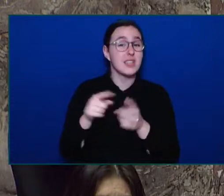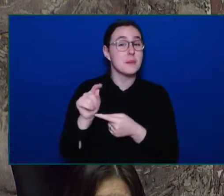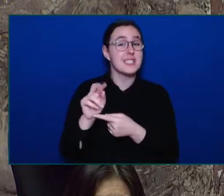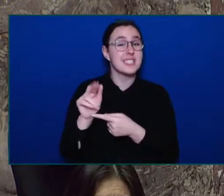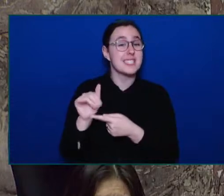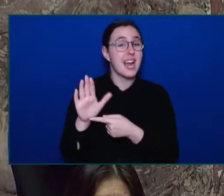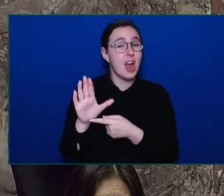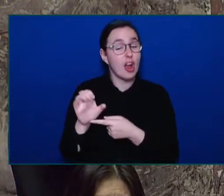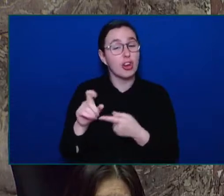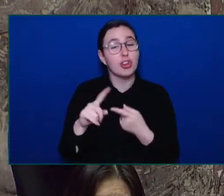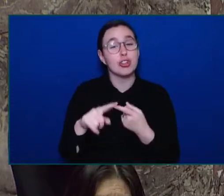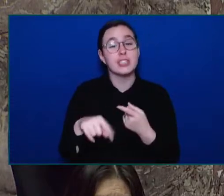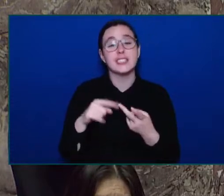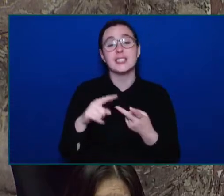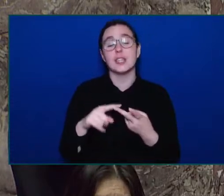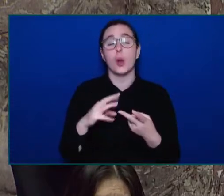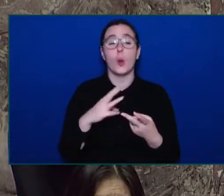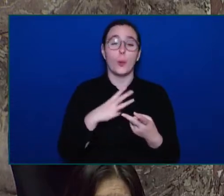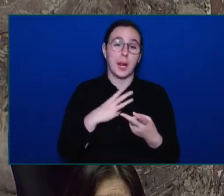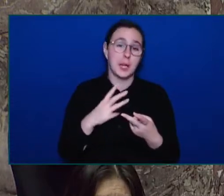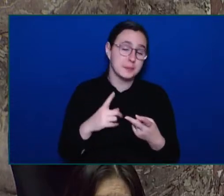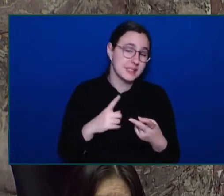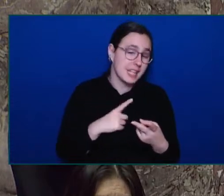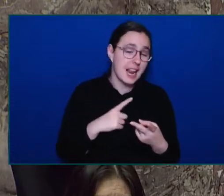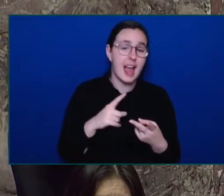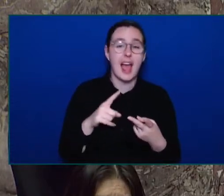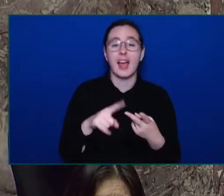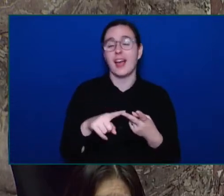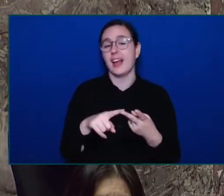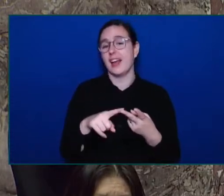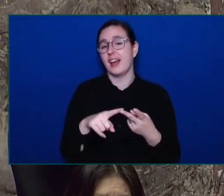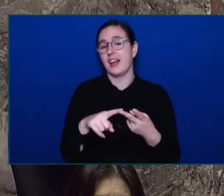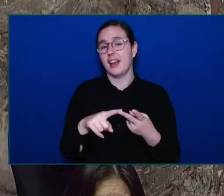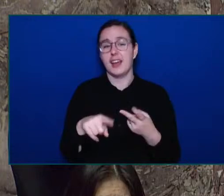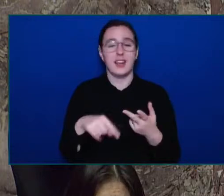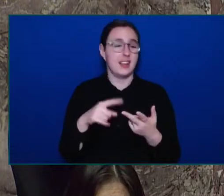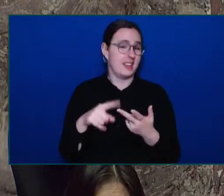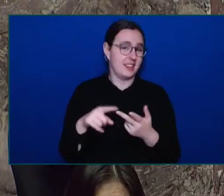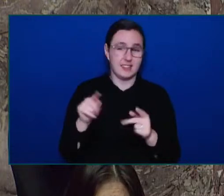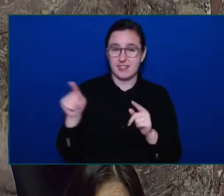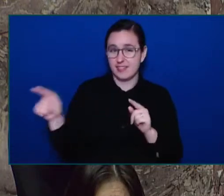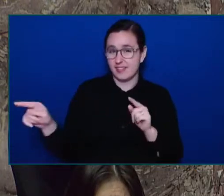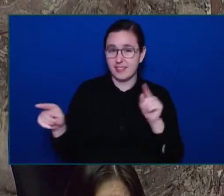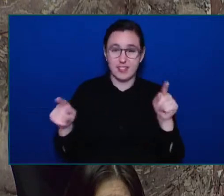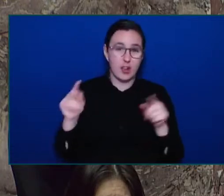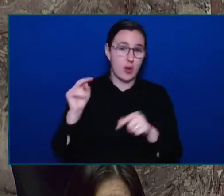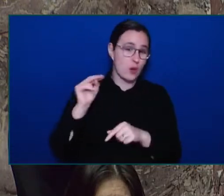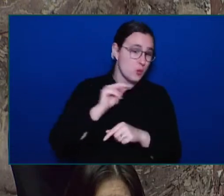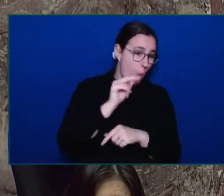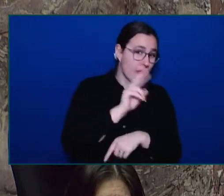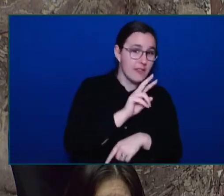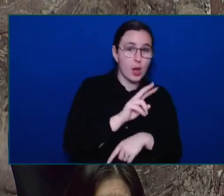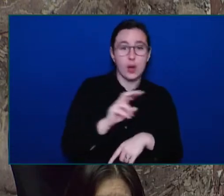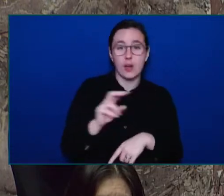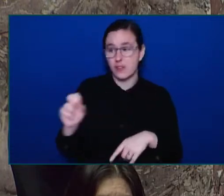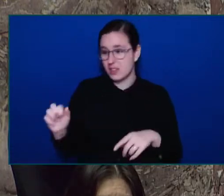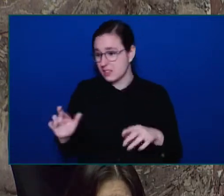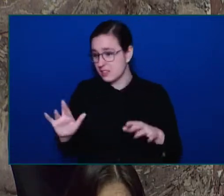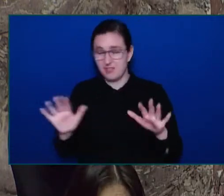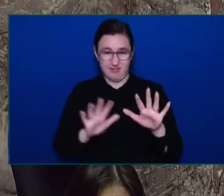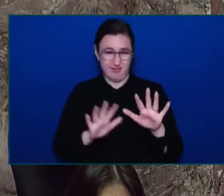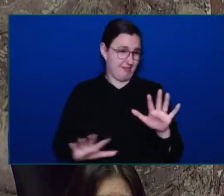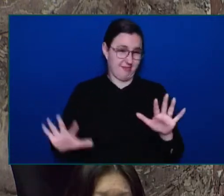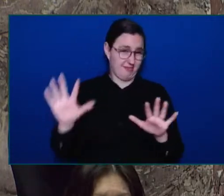around British Columbia, communities such as Surrey, communities such as North Vancouver, we're building health capital projects that are not P3s, that are owned